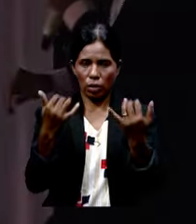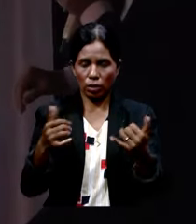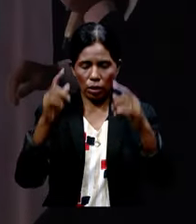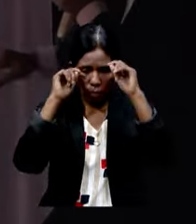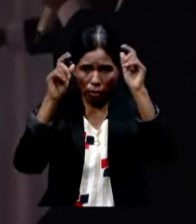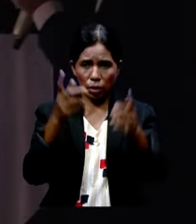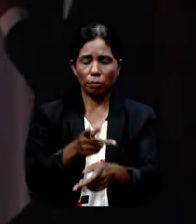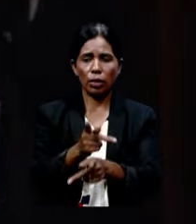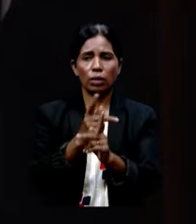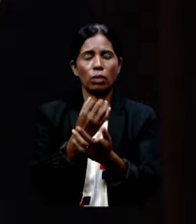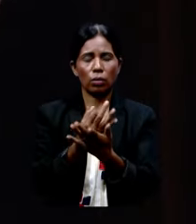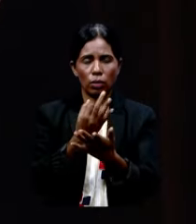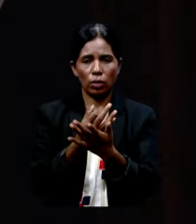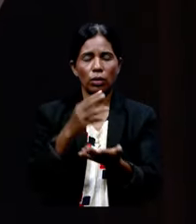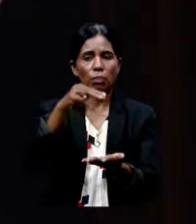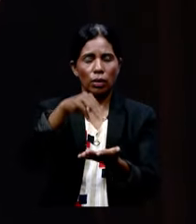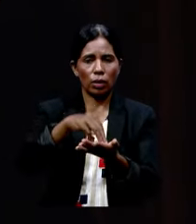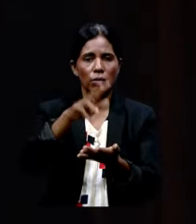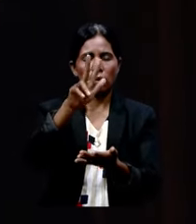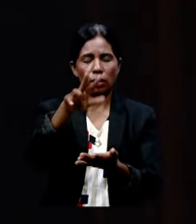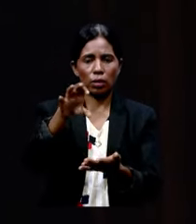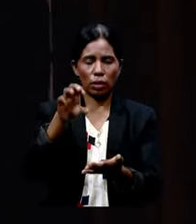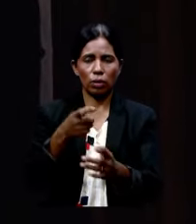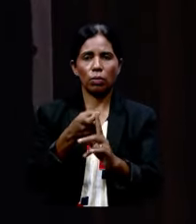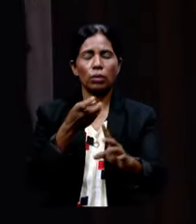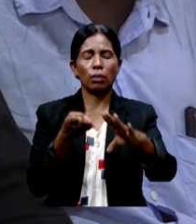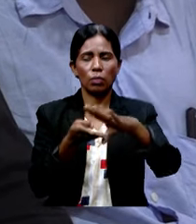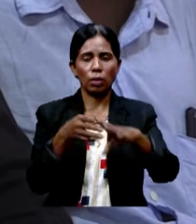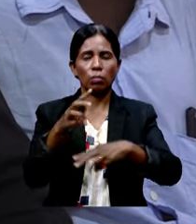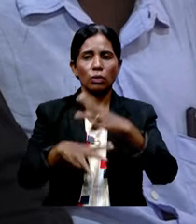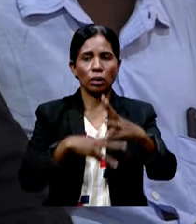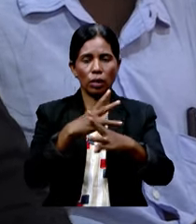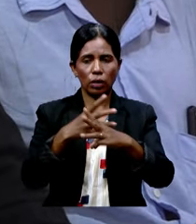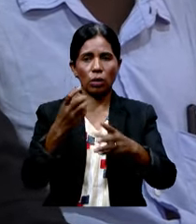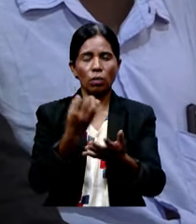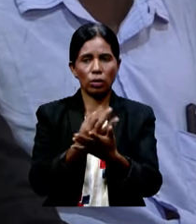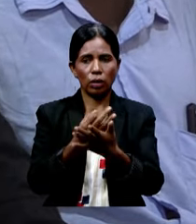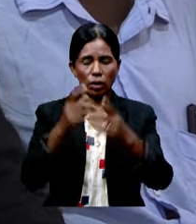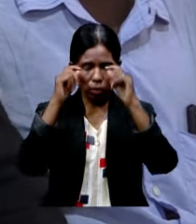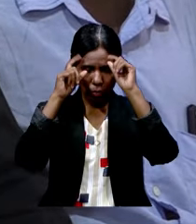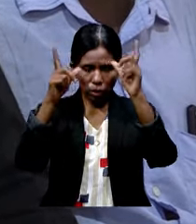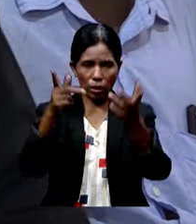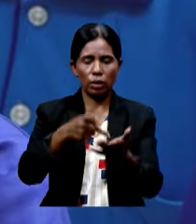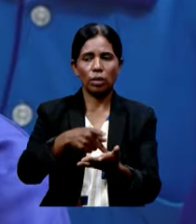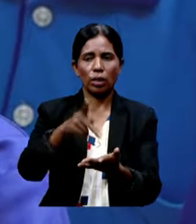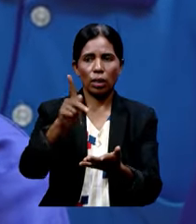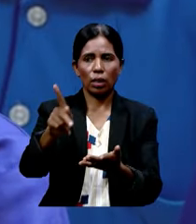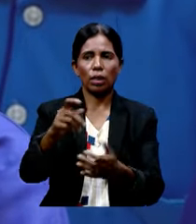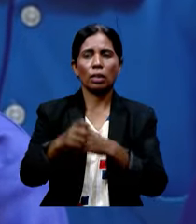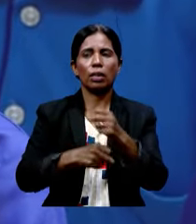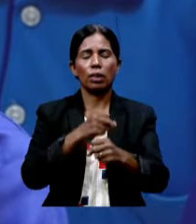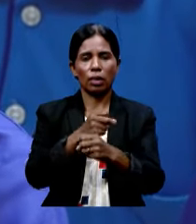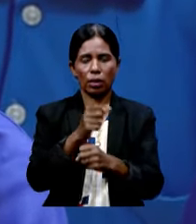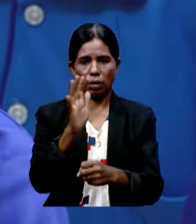una osa miliaun atos tolo husi Banku Mundial no osa ne Timor-Leste se selo ho duração tempo tinan hat